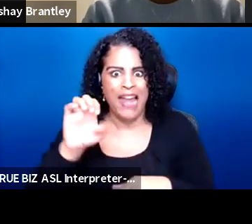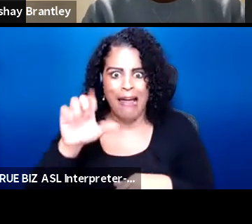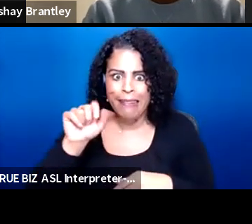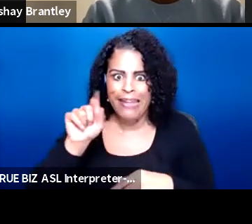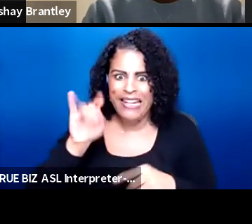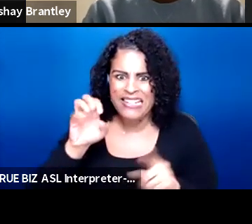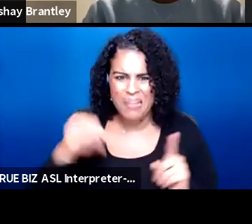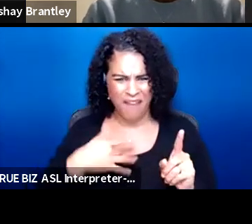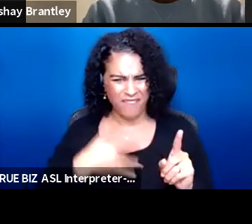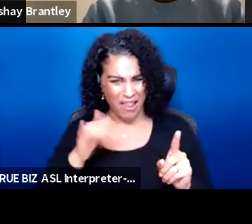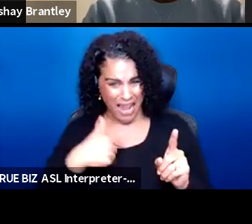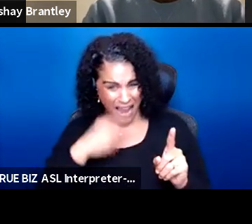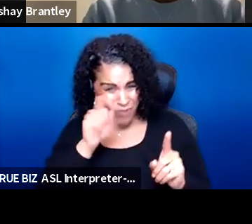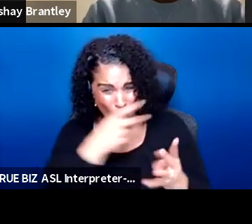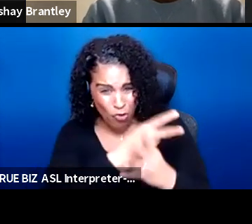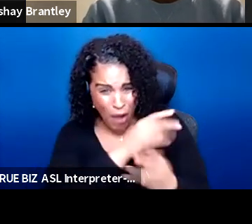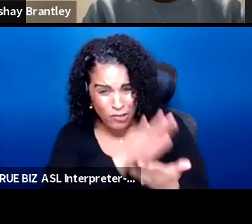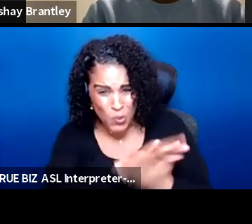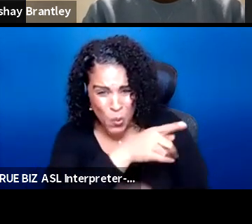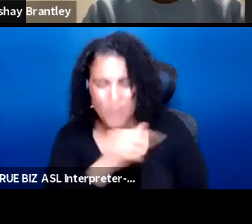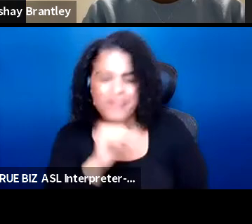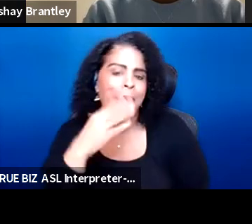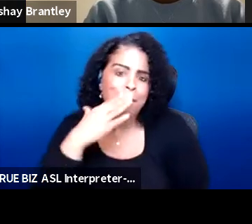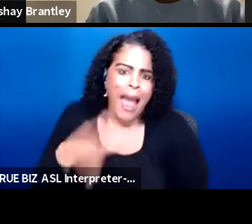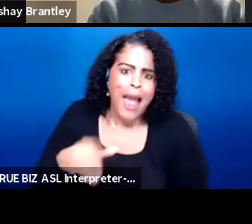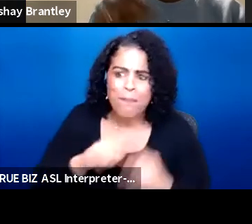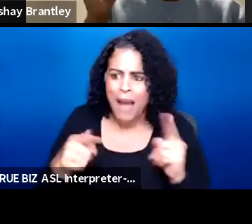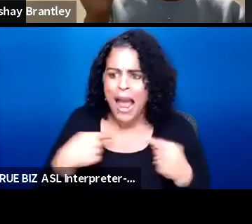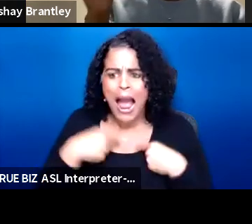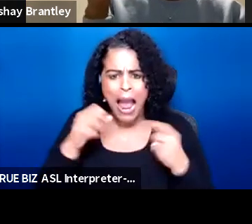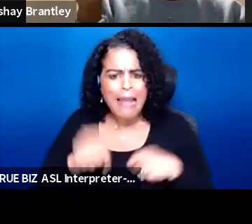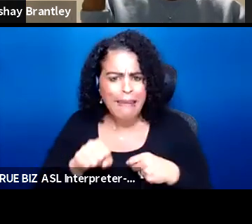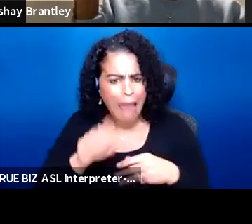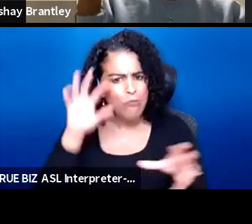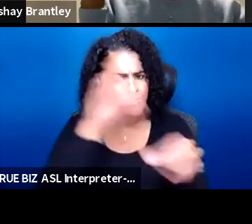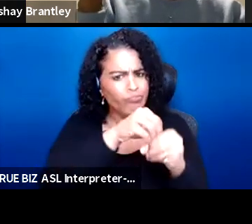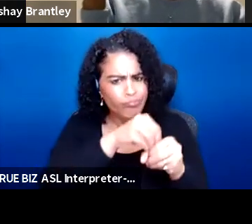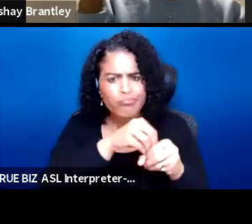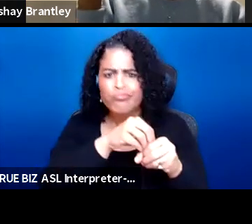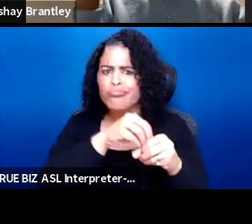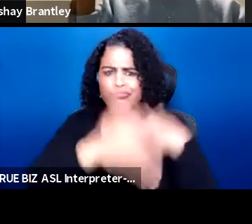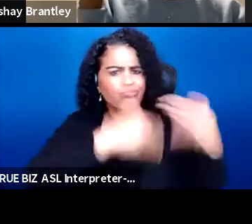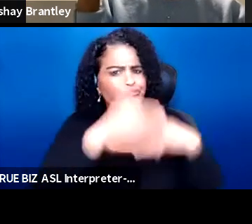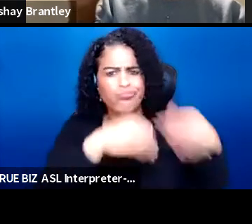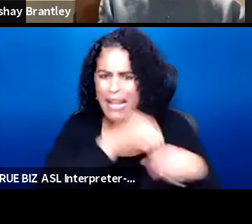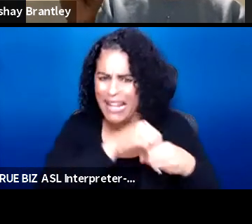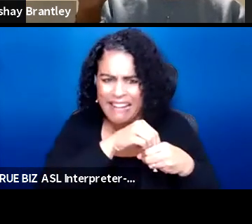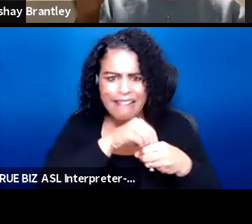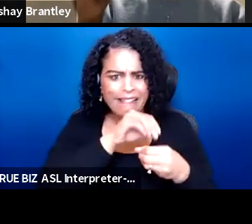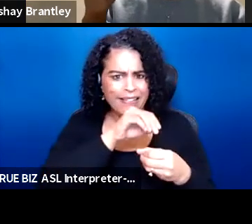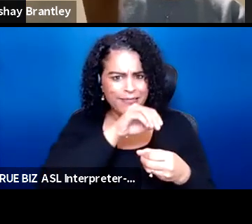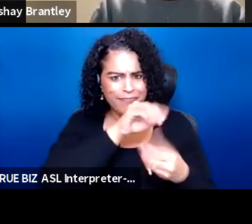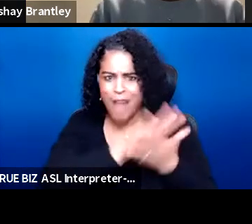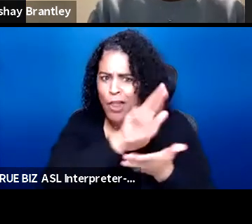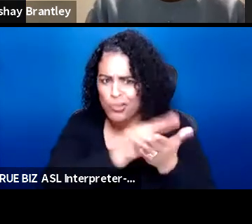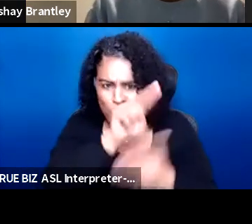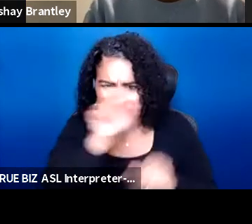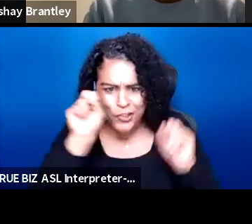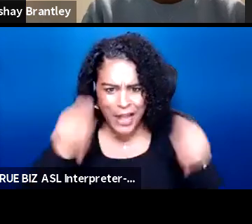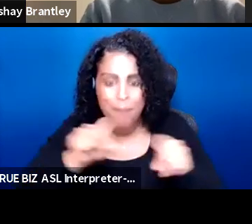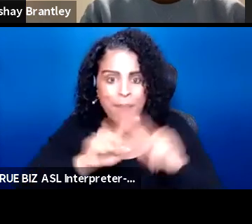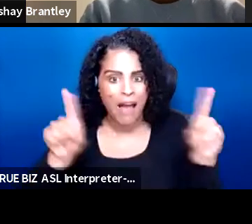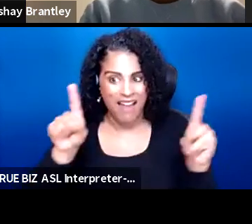school. And I'm not saying that graduate school is a bad thing. I can thrive in academic spaces. I know this about myself. But at the same time, all of